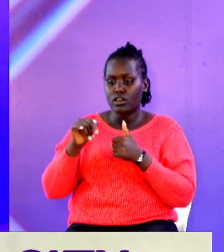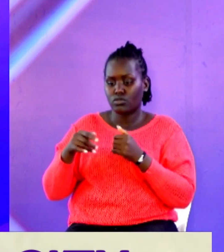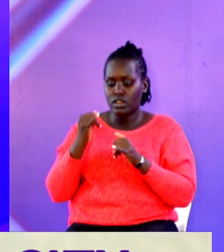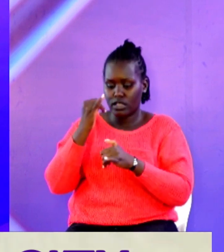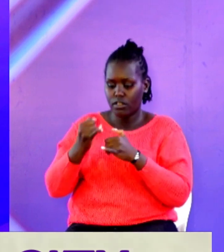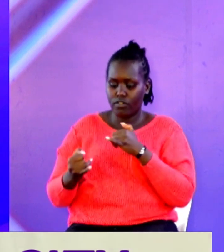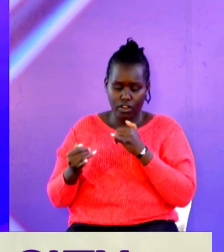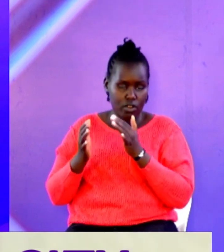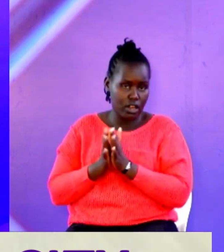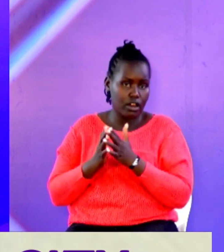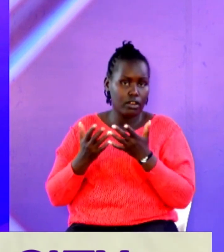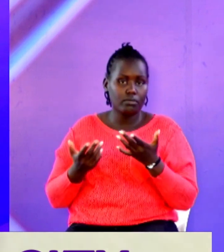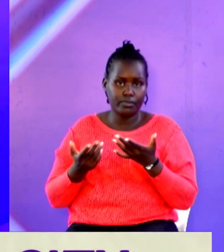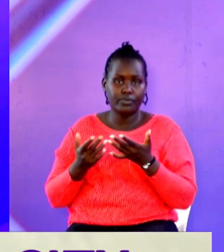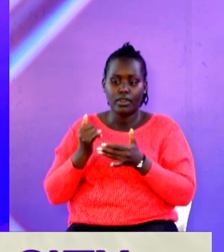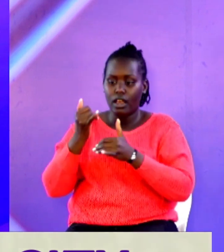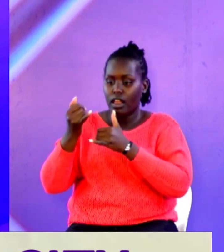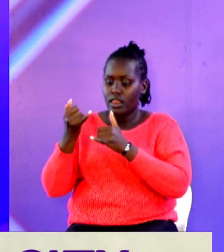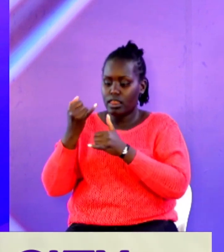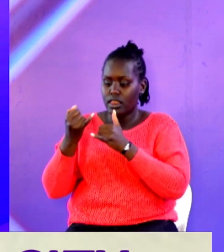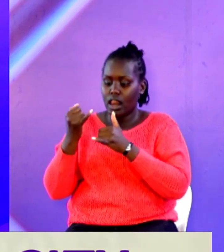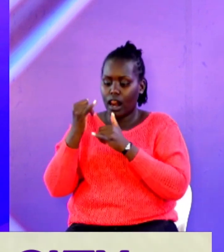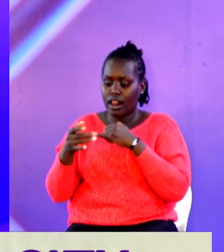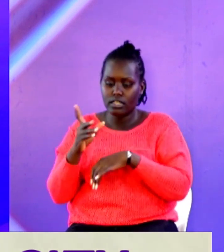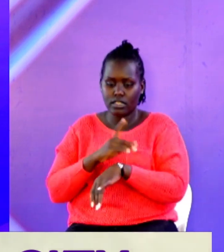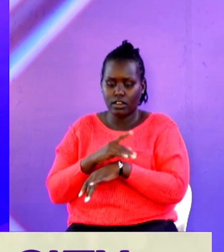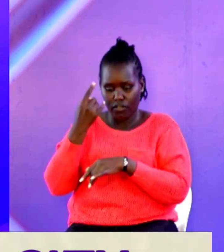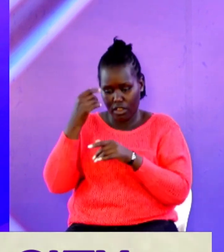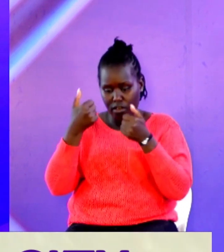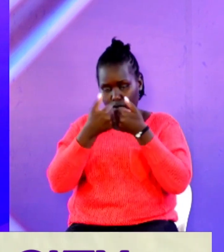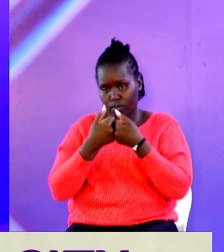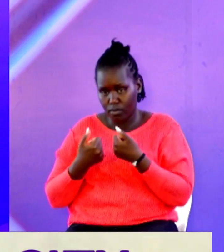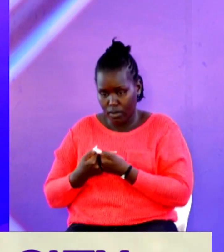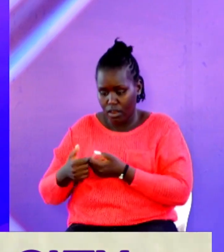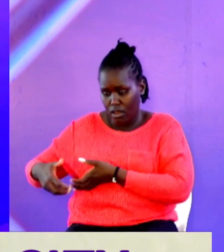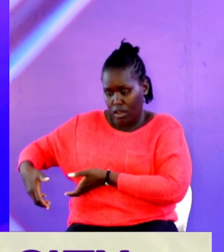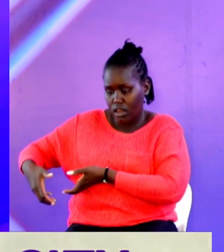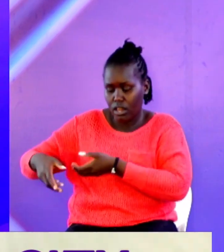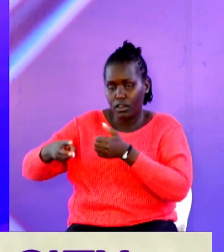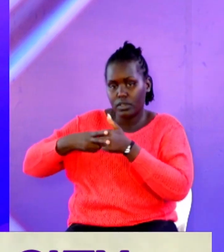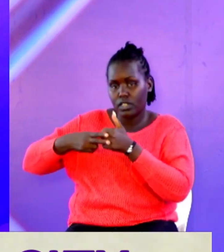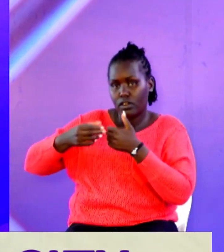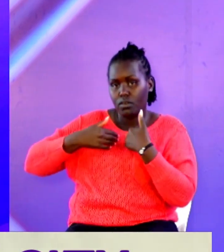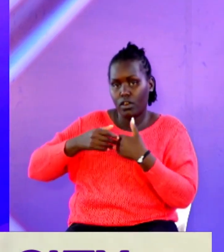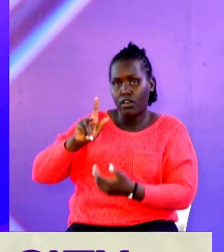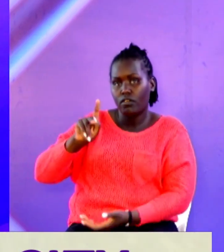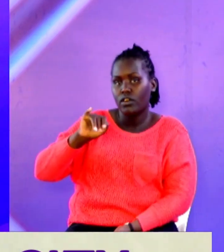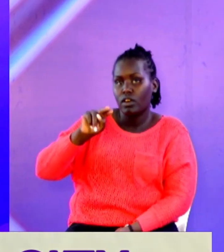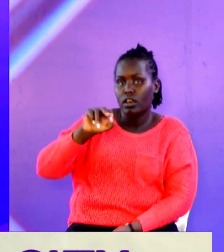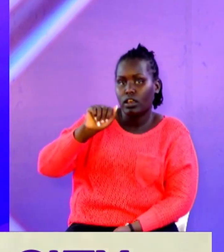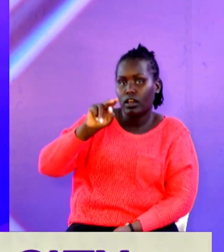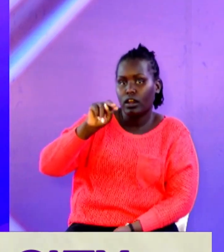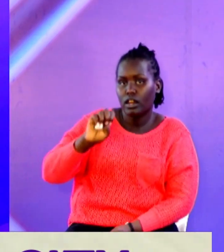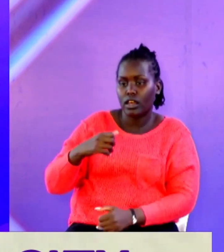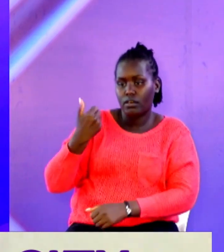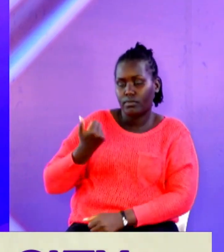and the last day of this competition. And in Rugby Sevens, we have Kinale Girls. Kinale Girls